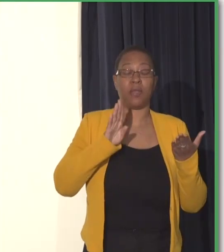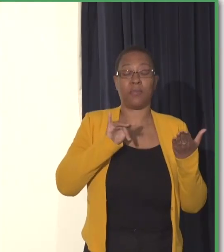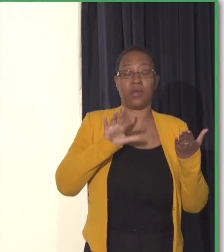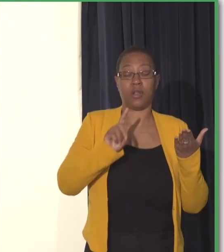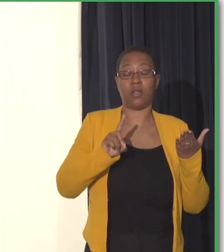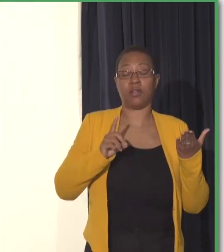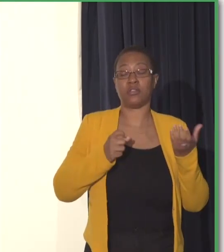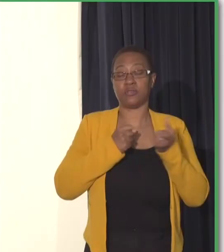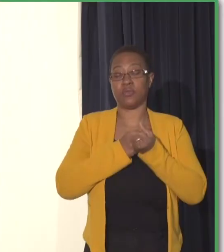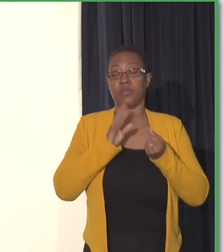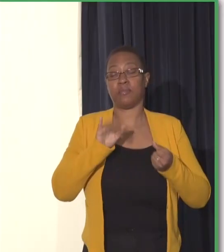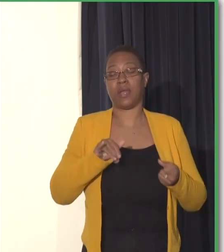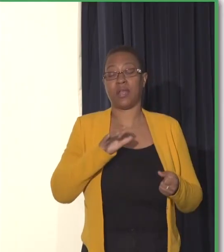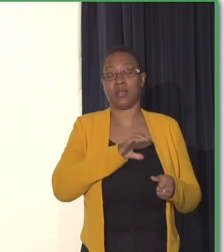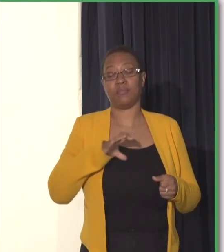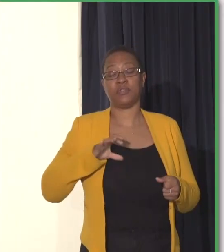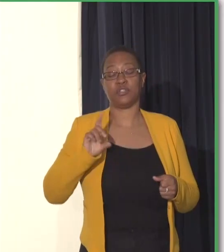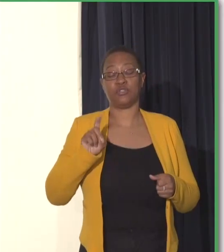Commissioner DeWalsh.